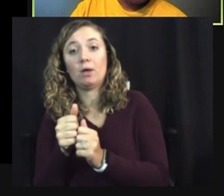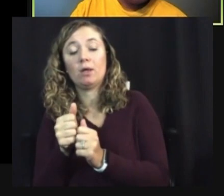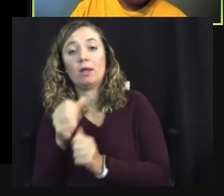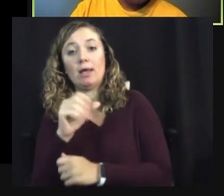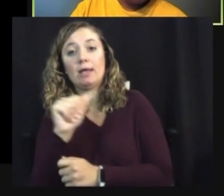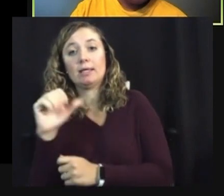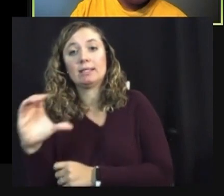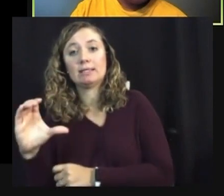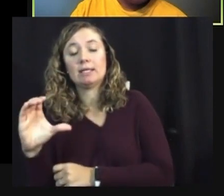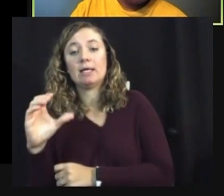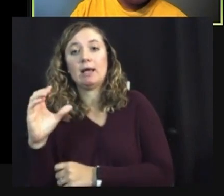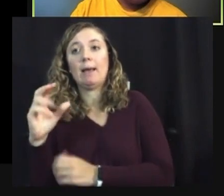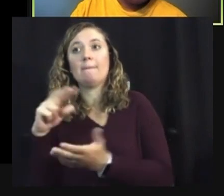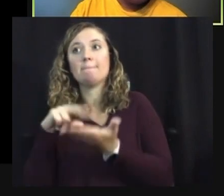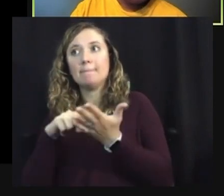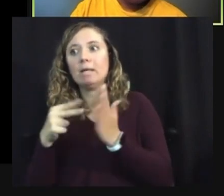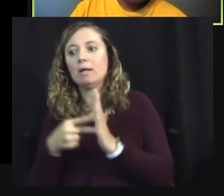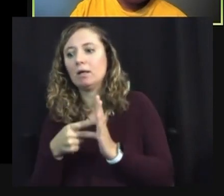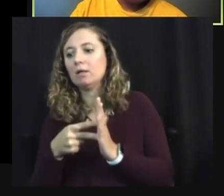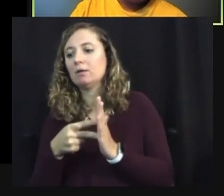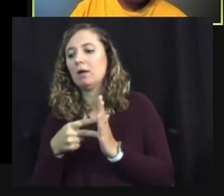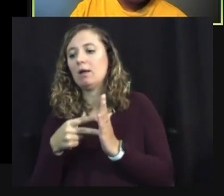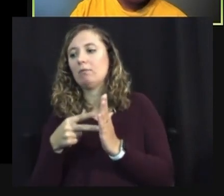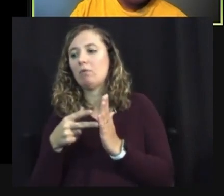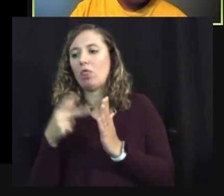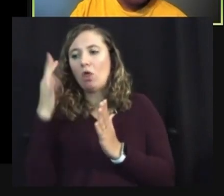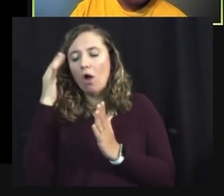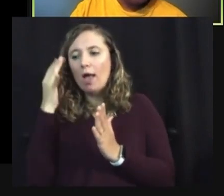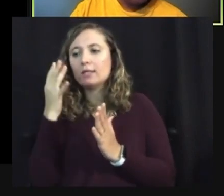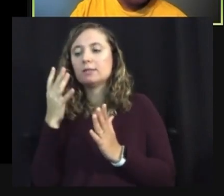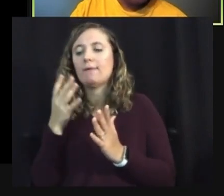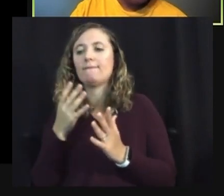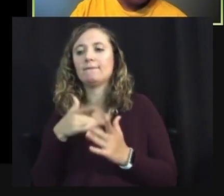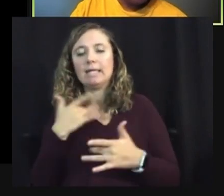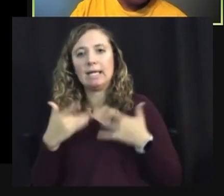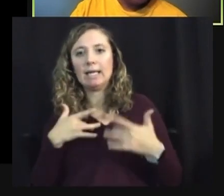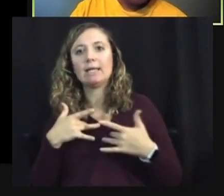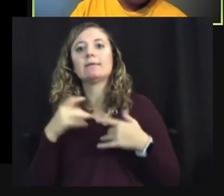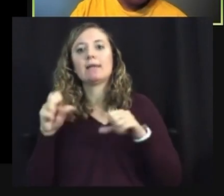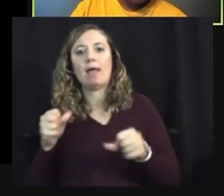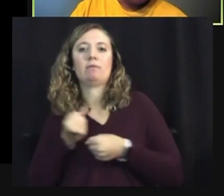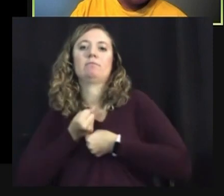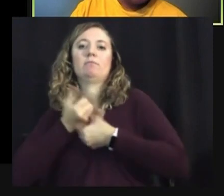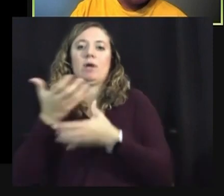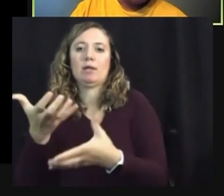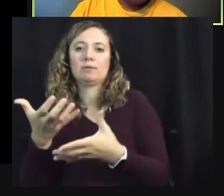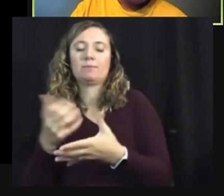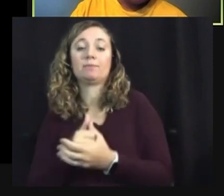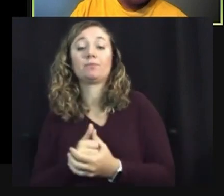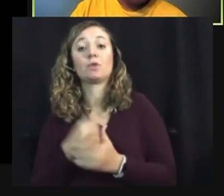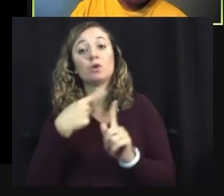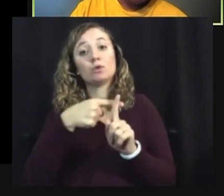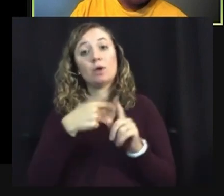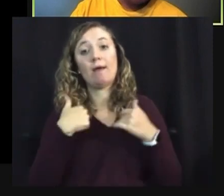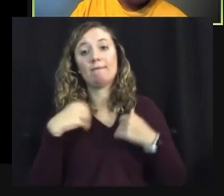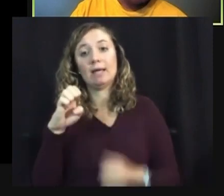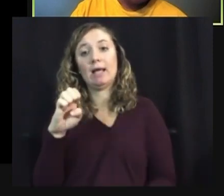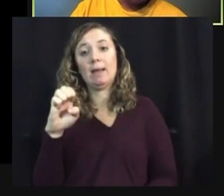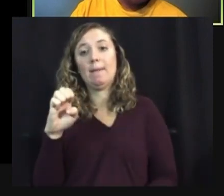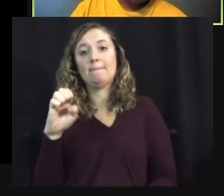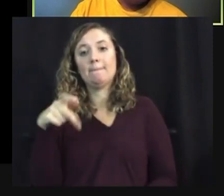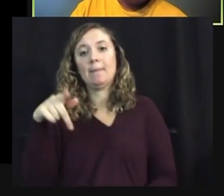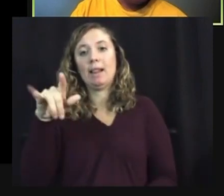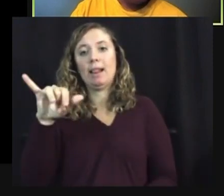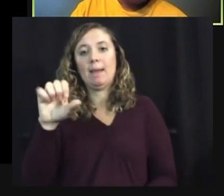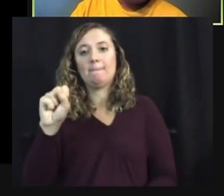am communicating my inner thoughts and feelings. I also have epilepsy, and many autistic